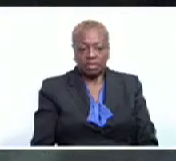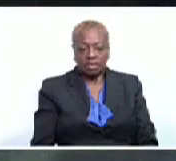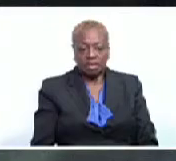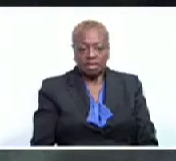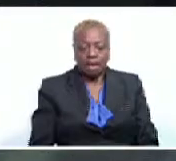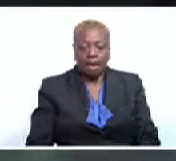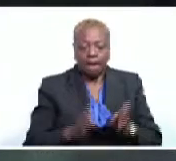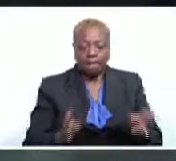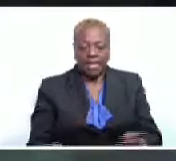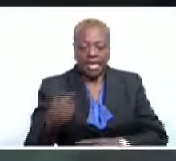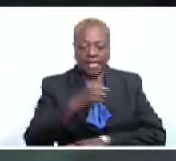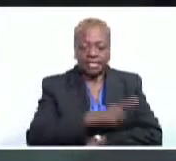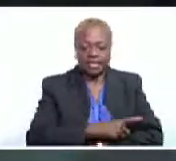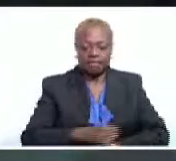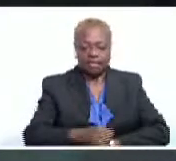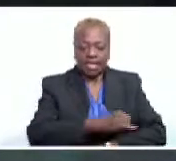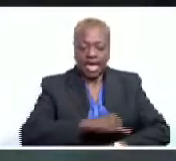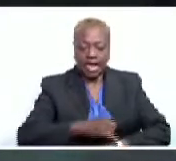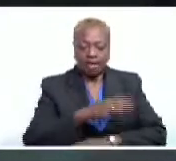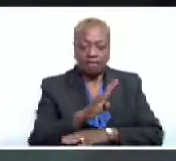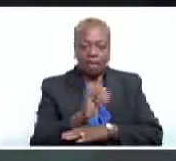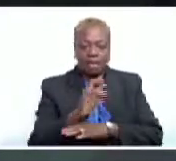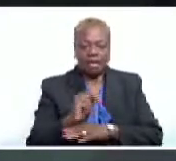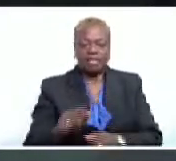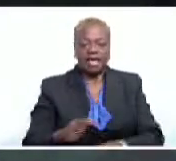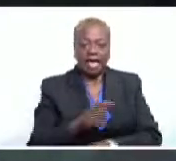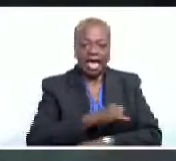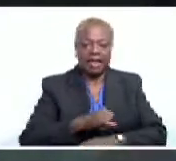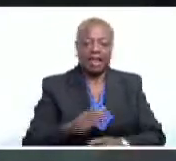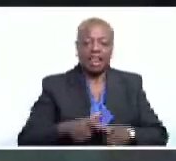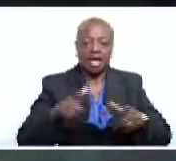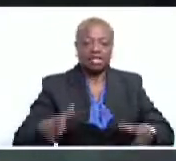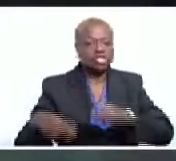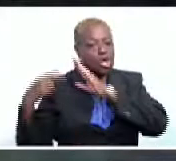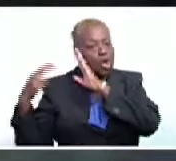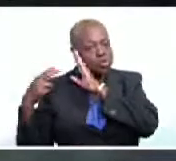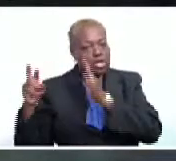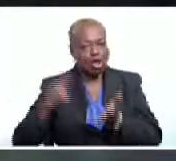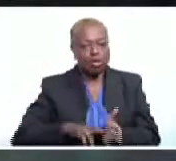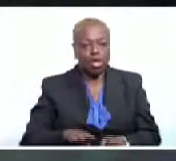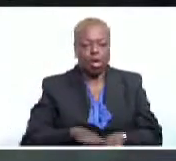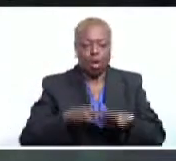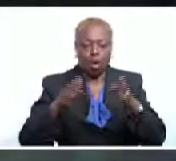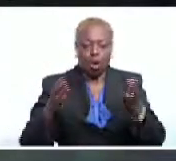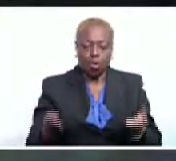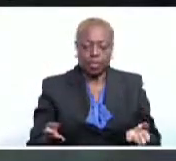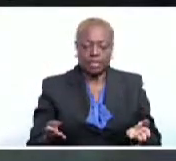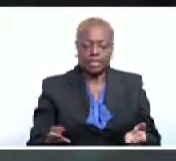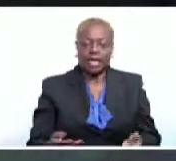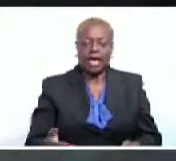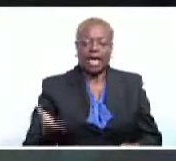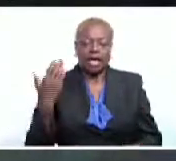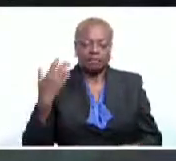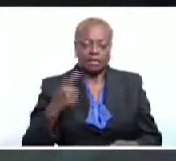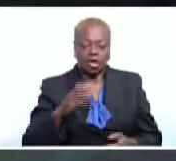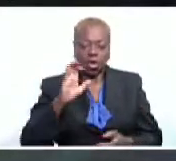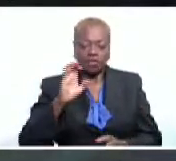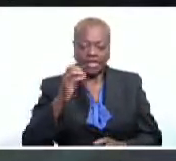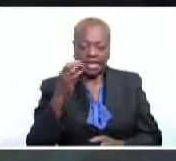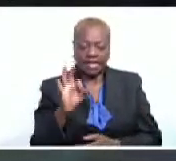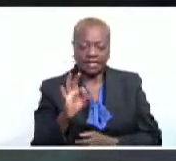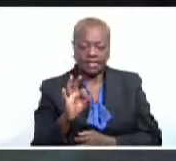Well, a big day for the island of Bimini. The island's largest resort reopens following the extended closure caused by